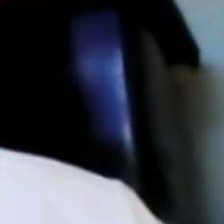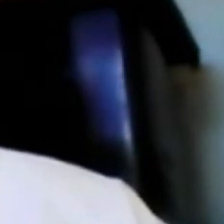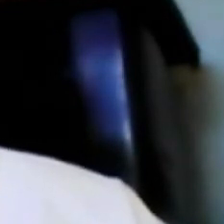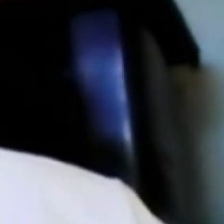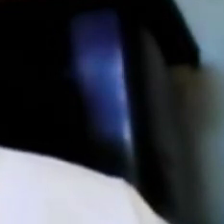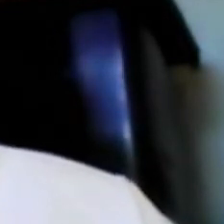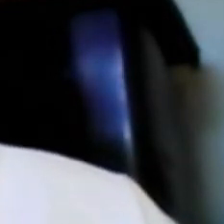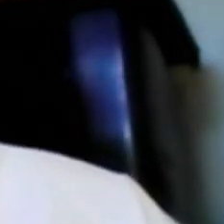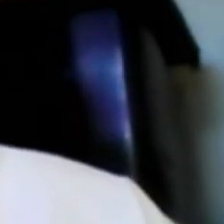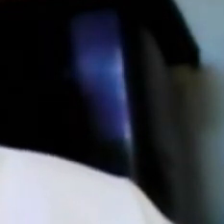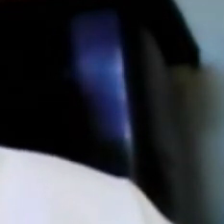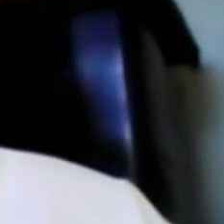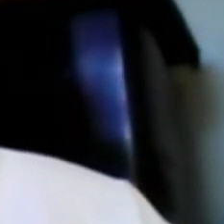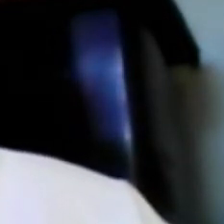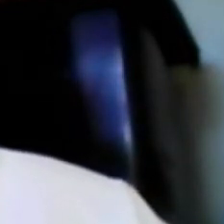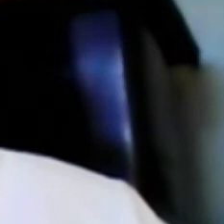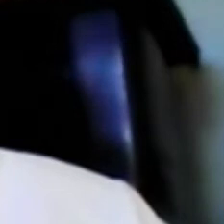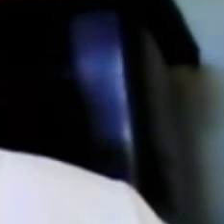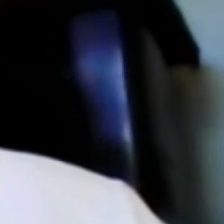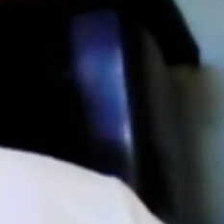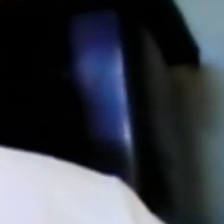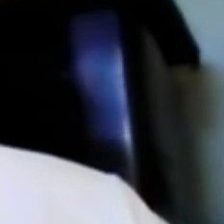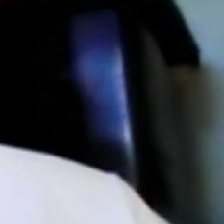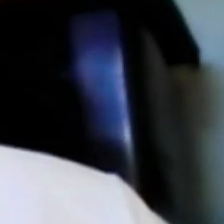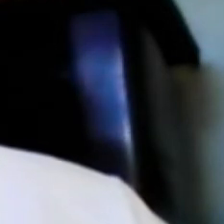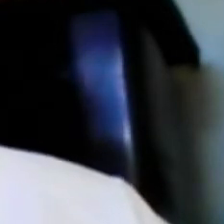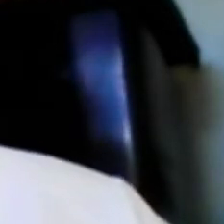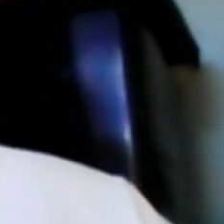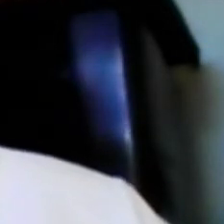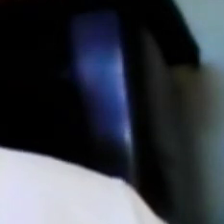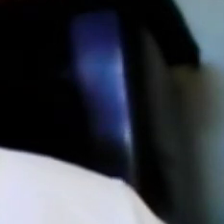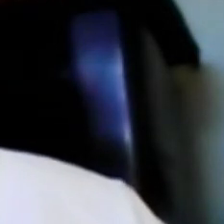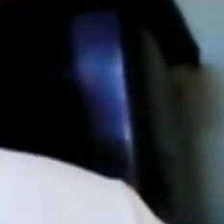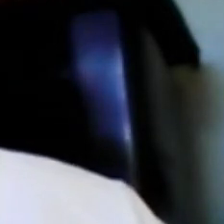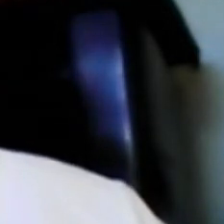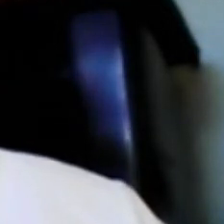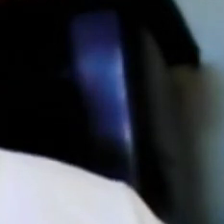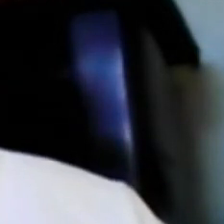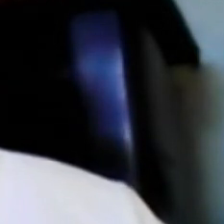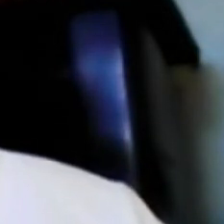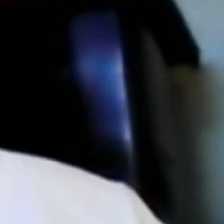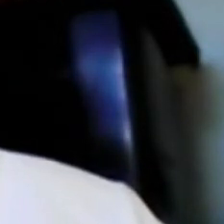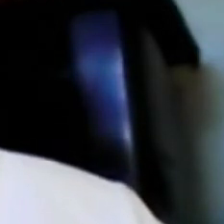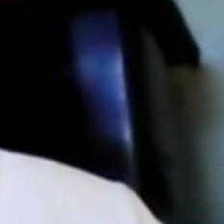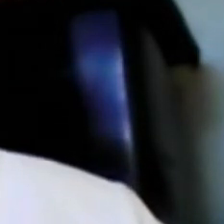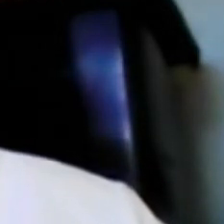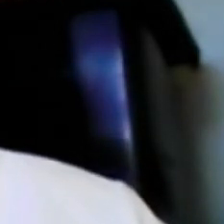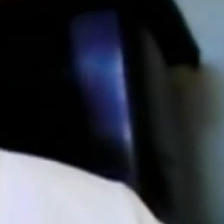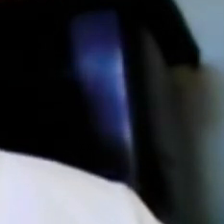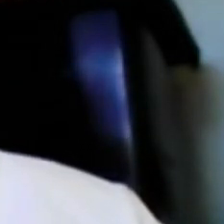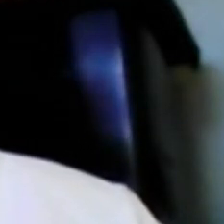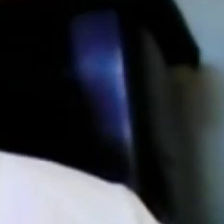prioritize maritime security by the completion and the payment of the Project Hotel